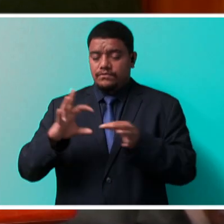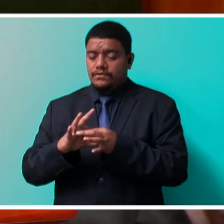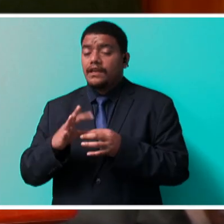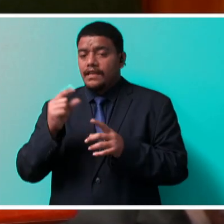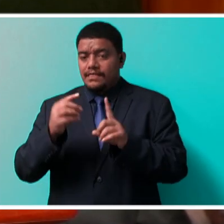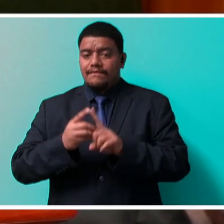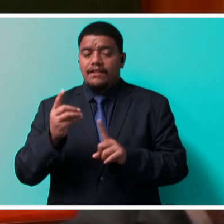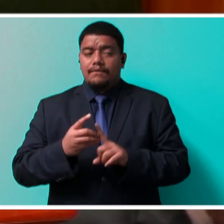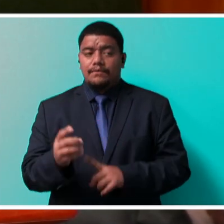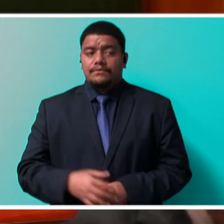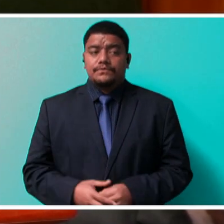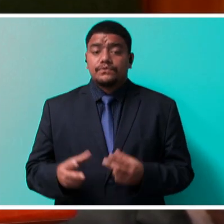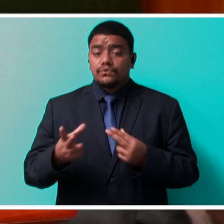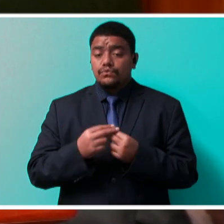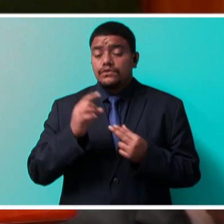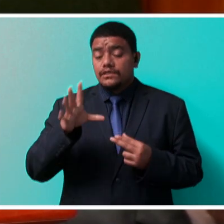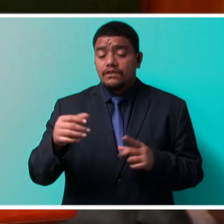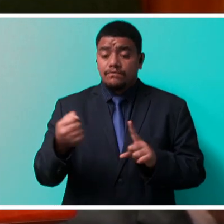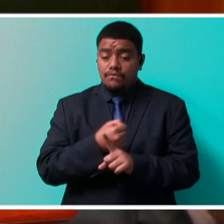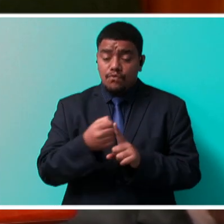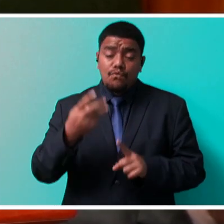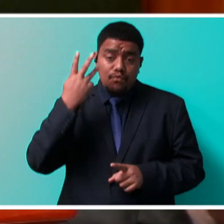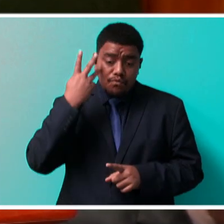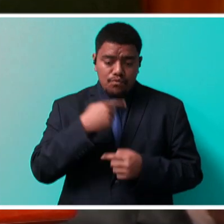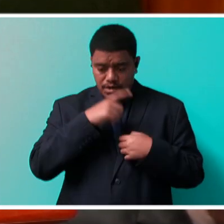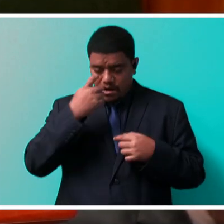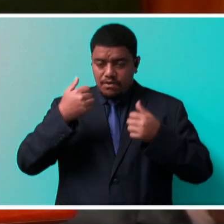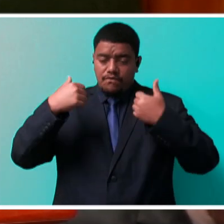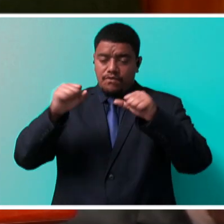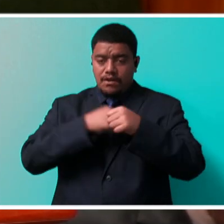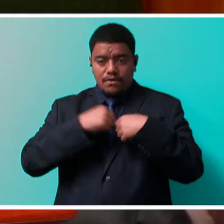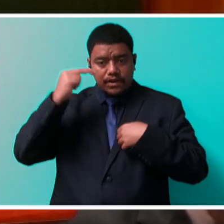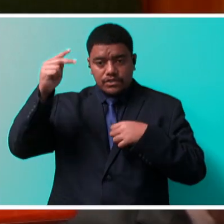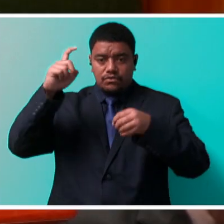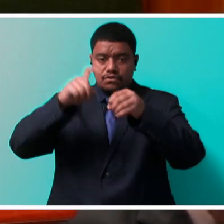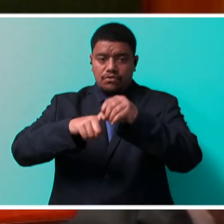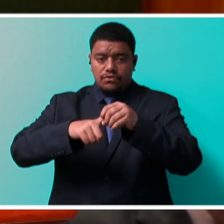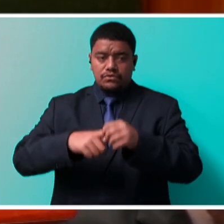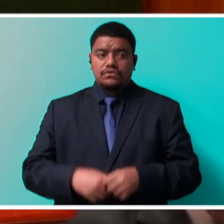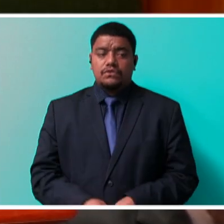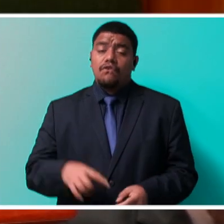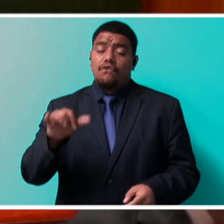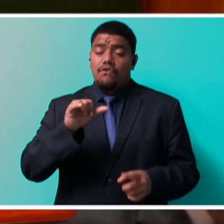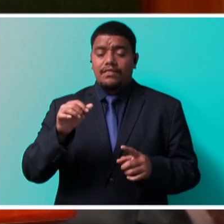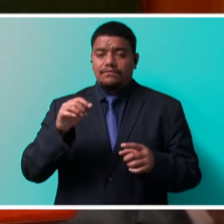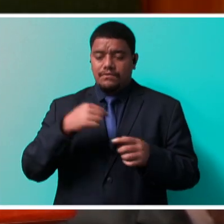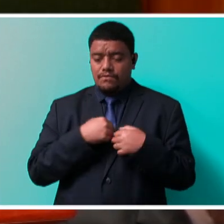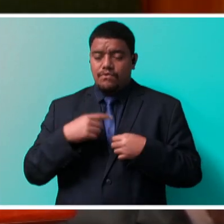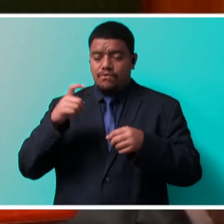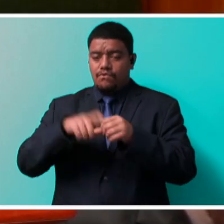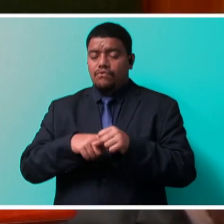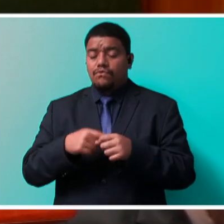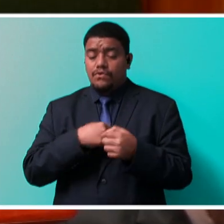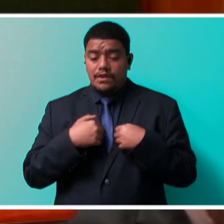development. Without empowering women, we cannot fully achieve our national goals or the Sustainable Development Goals. When